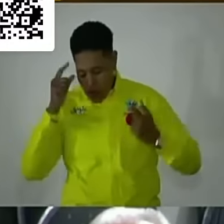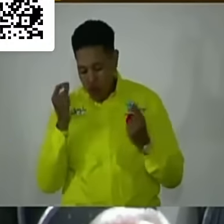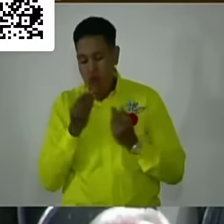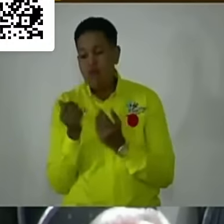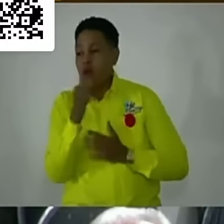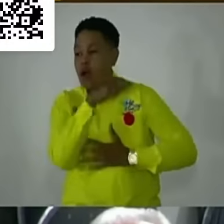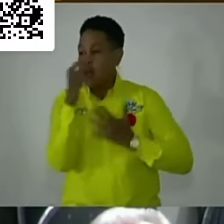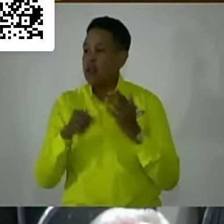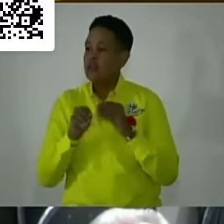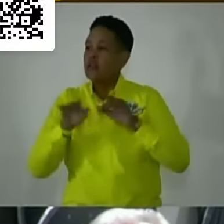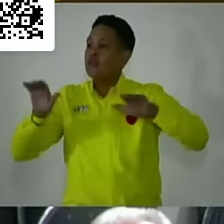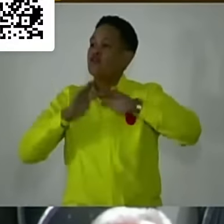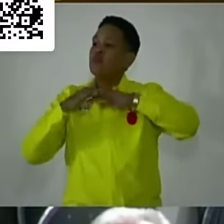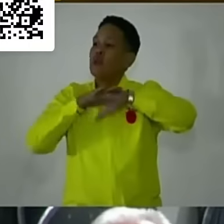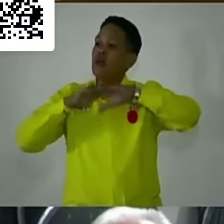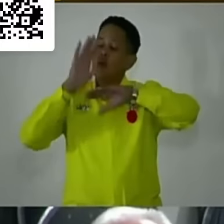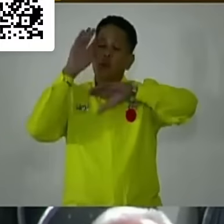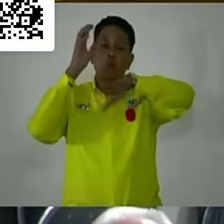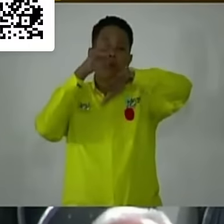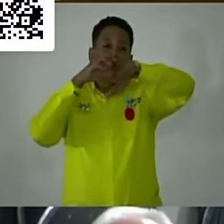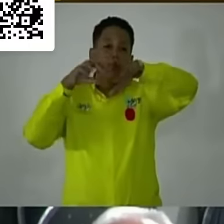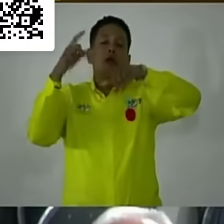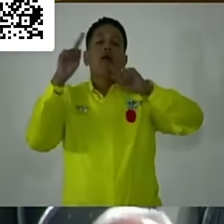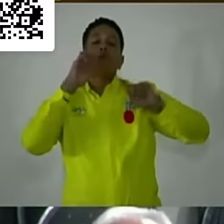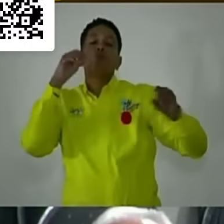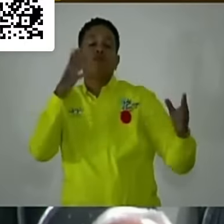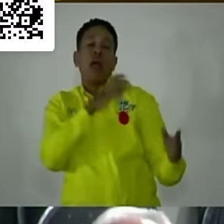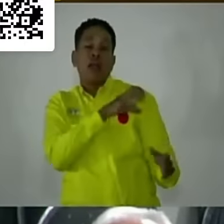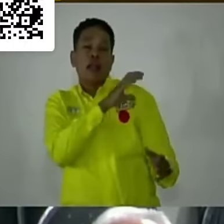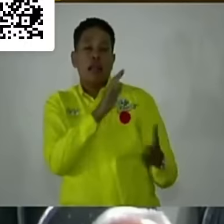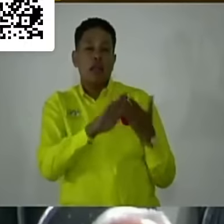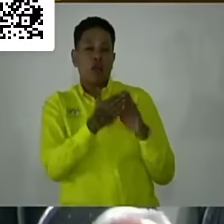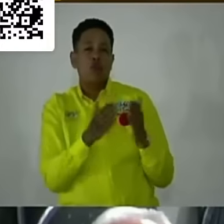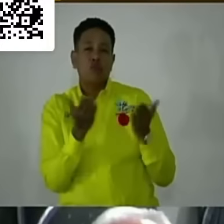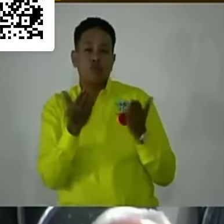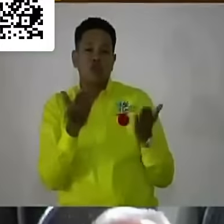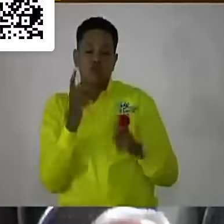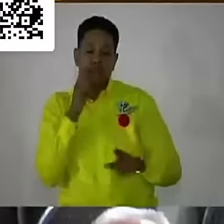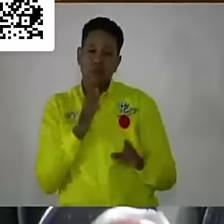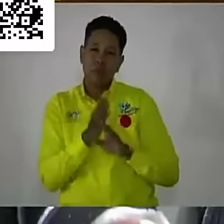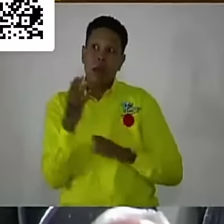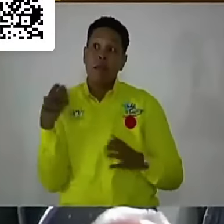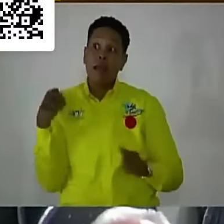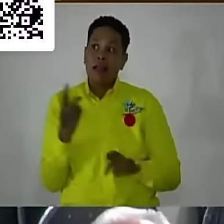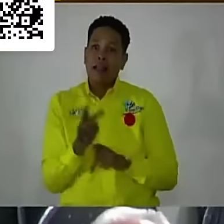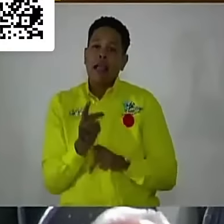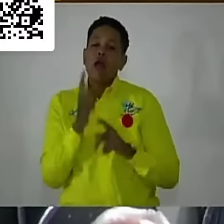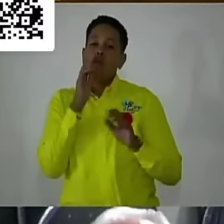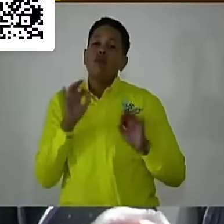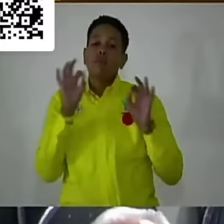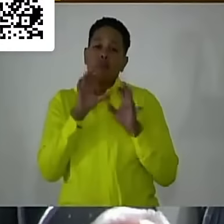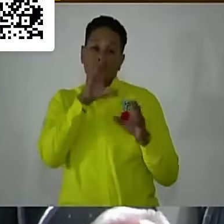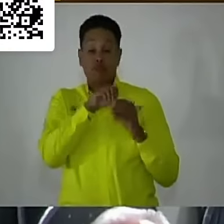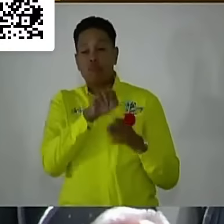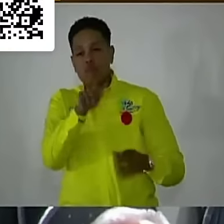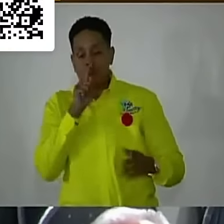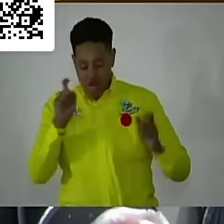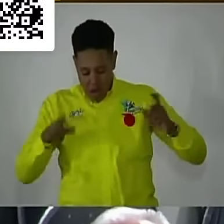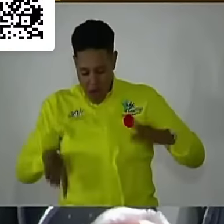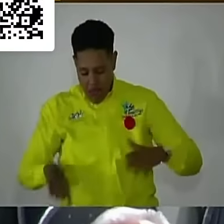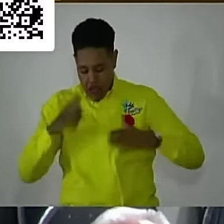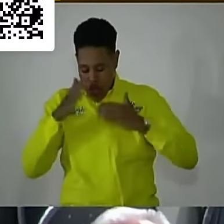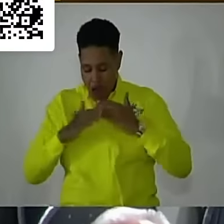others across the country, Mr. Speaker, again, to provide community care, because primary care is going to be a critical part of managing